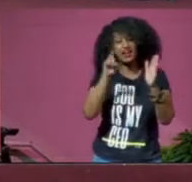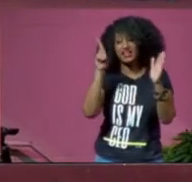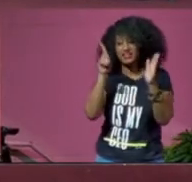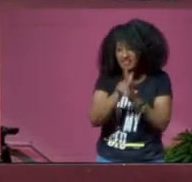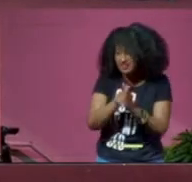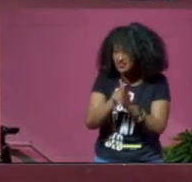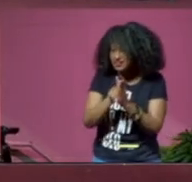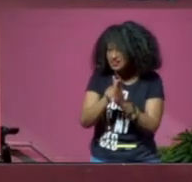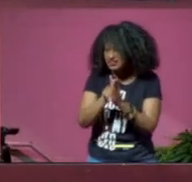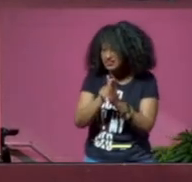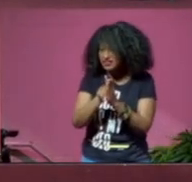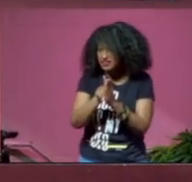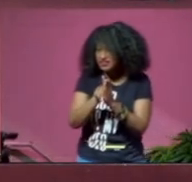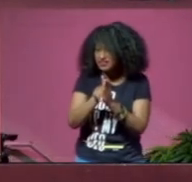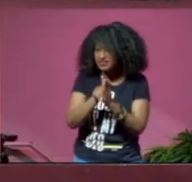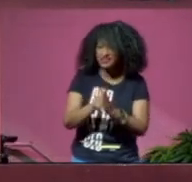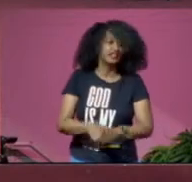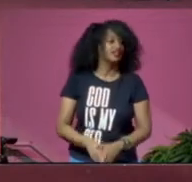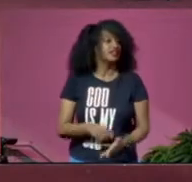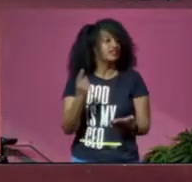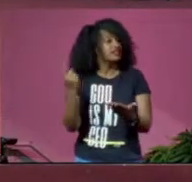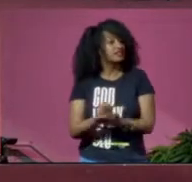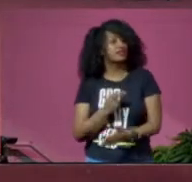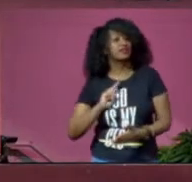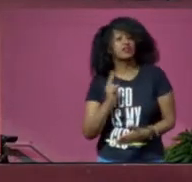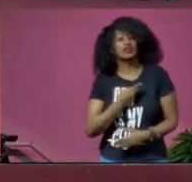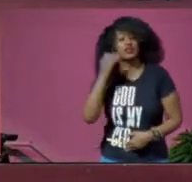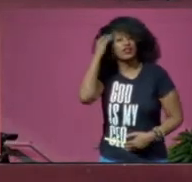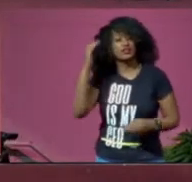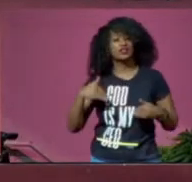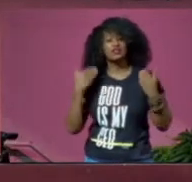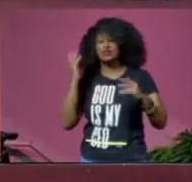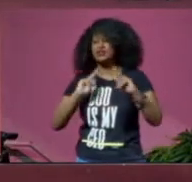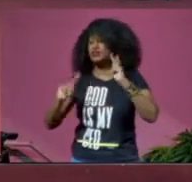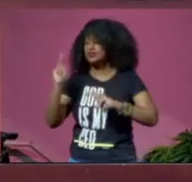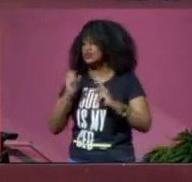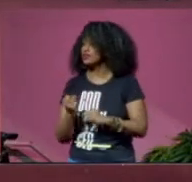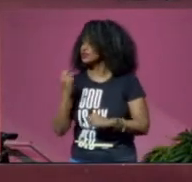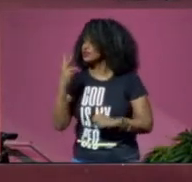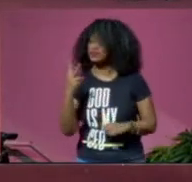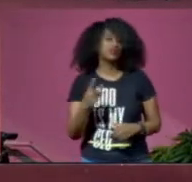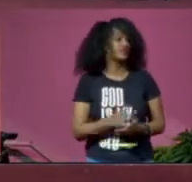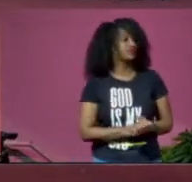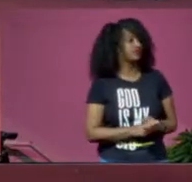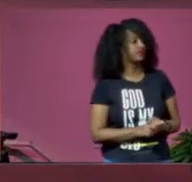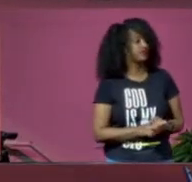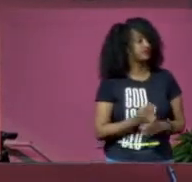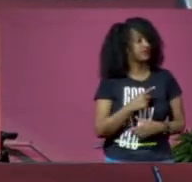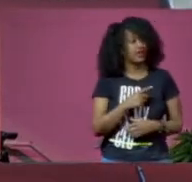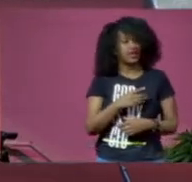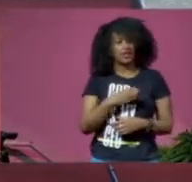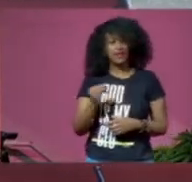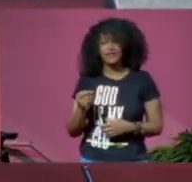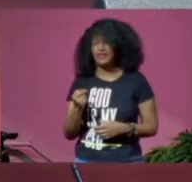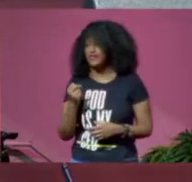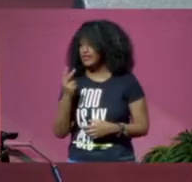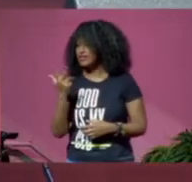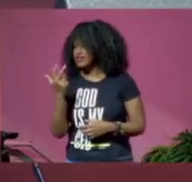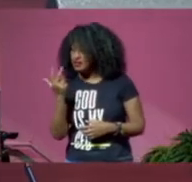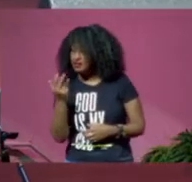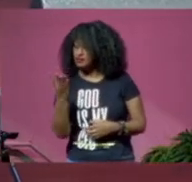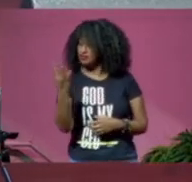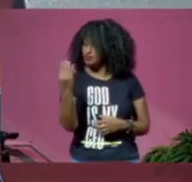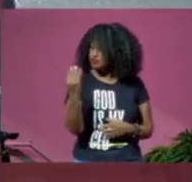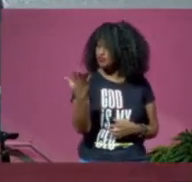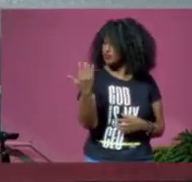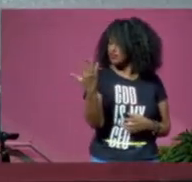strong personal identity. And some of us know young people who are 12 and 13. I'm blown away by 12 and 13 and 14 and